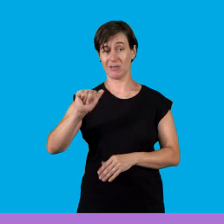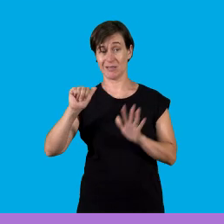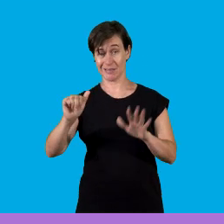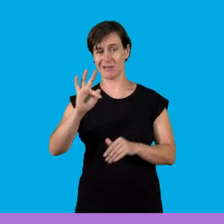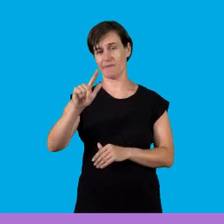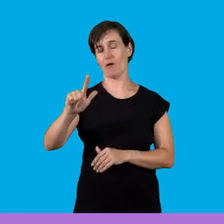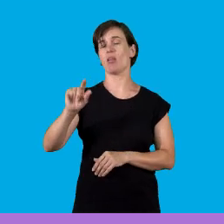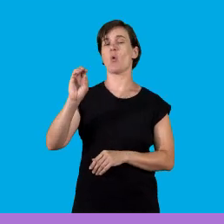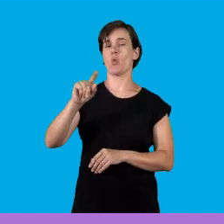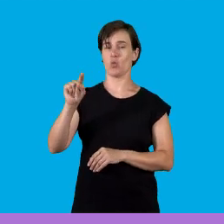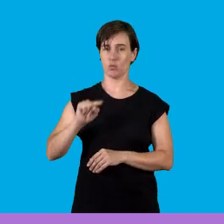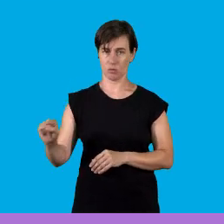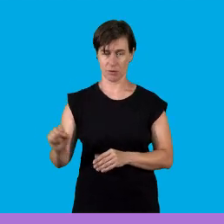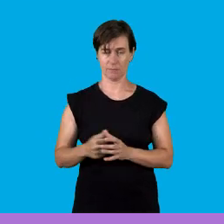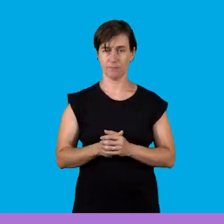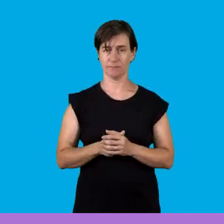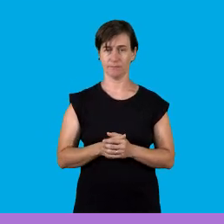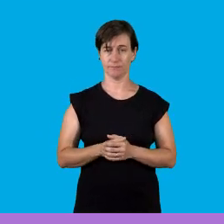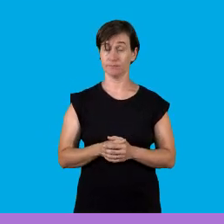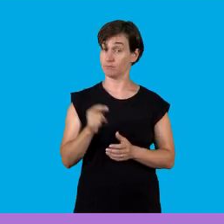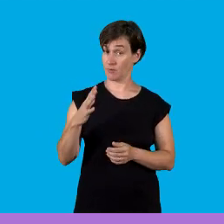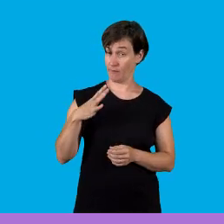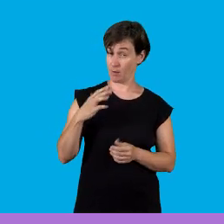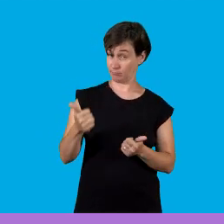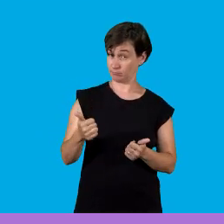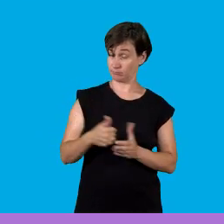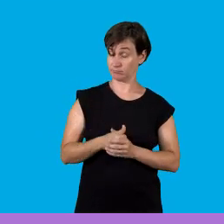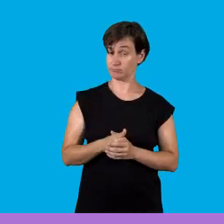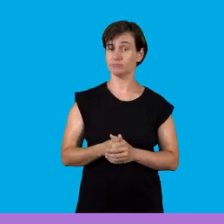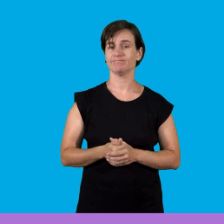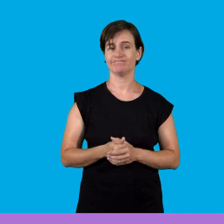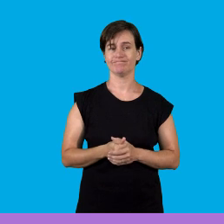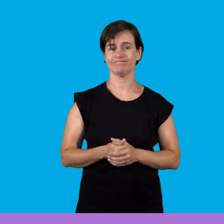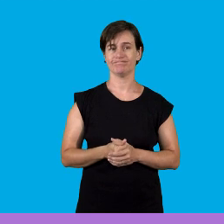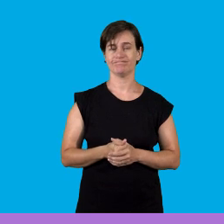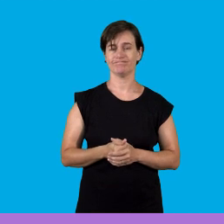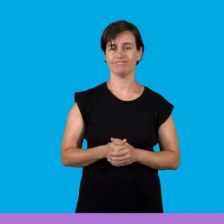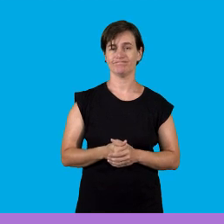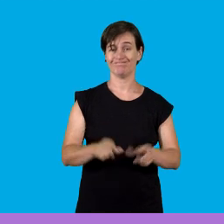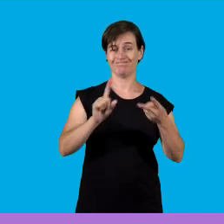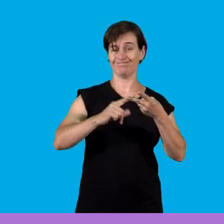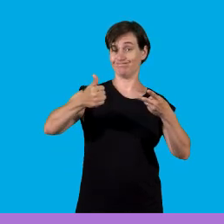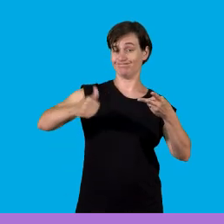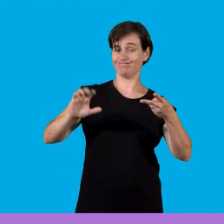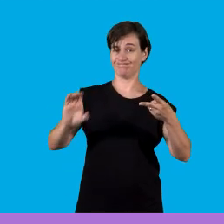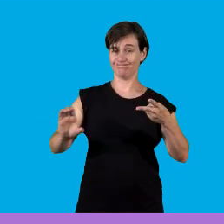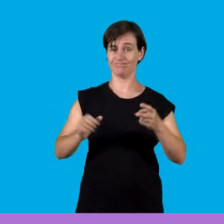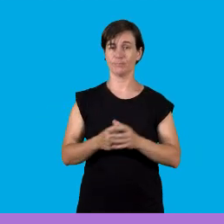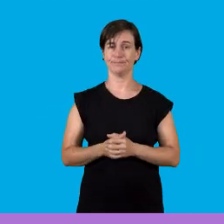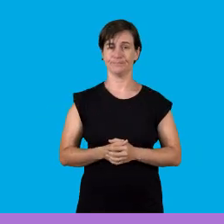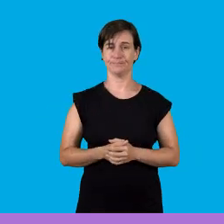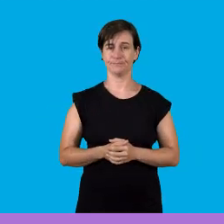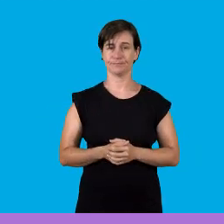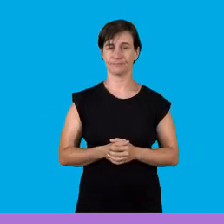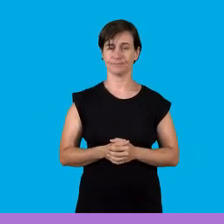of 2.36 fluid ounces. Are we fine? Let's look at another question.